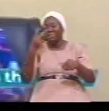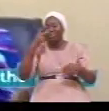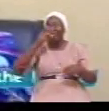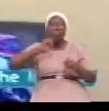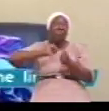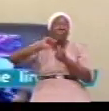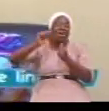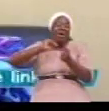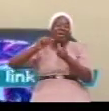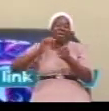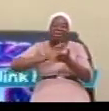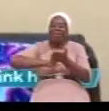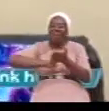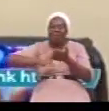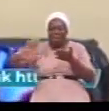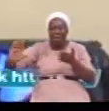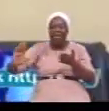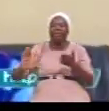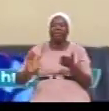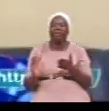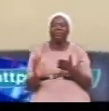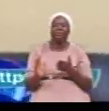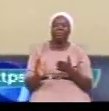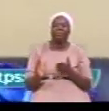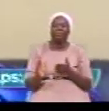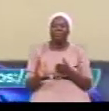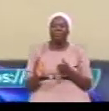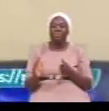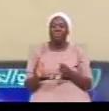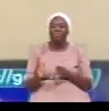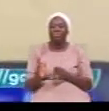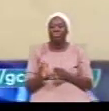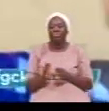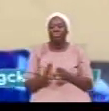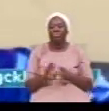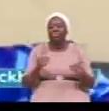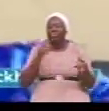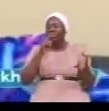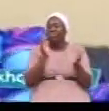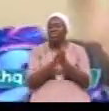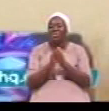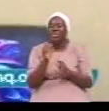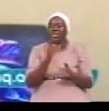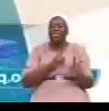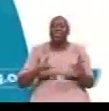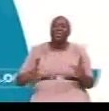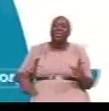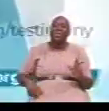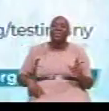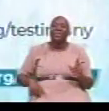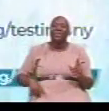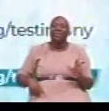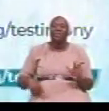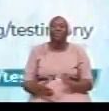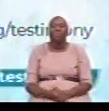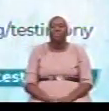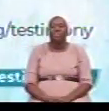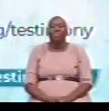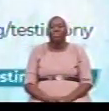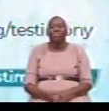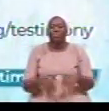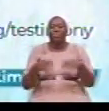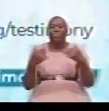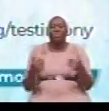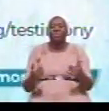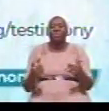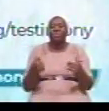see clearly as the eyes was before. Praise the living Jesus. While we